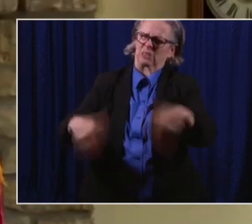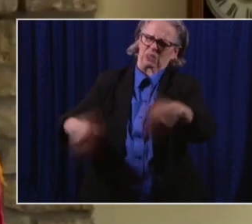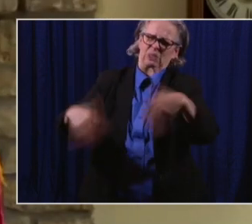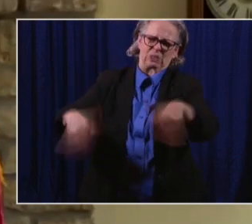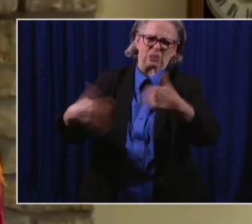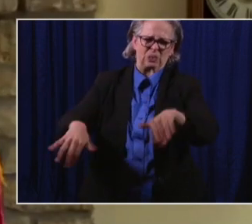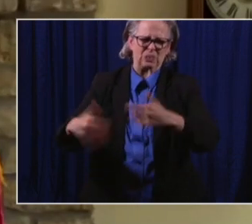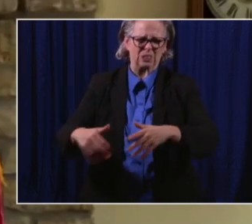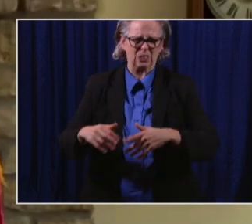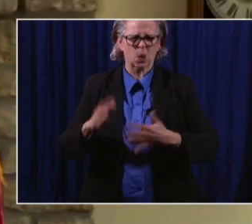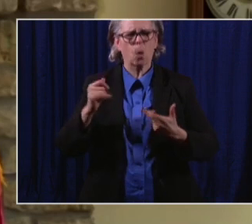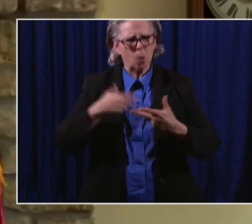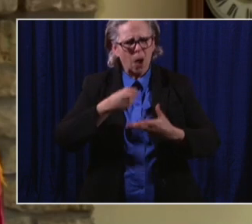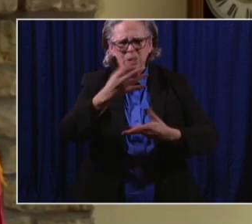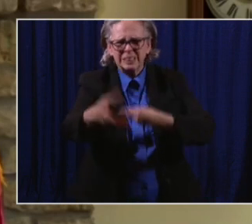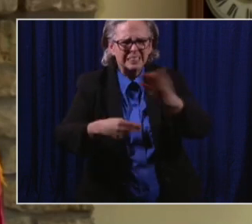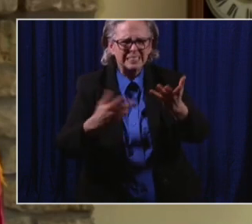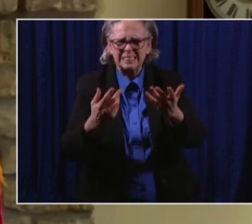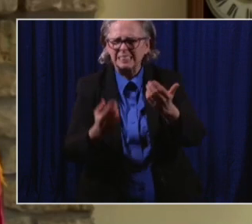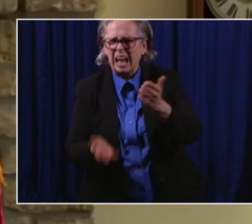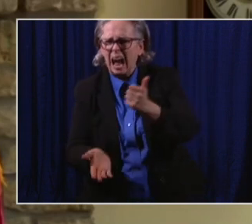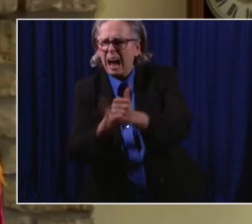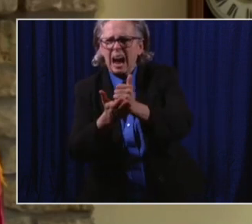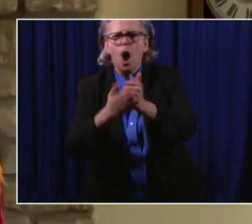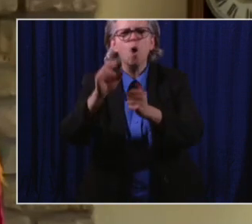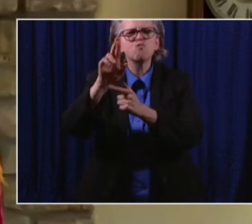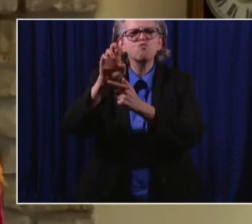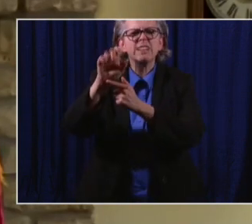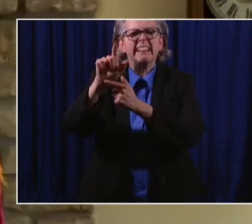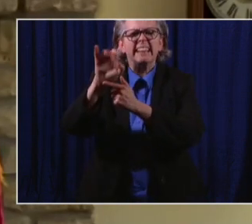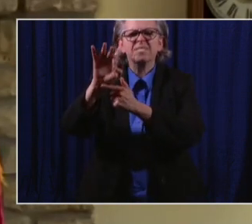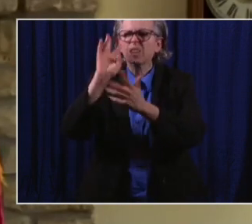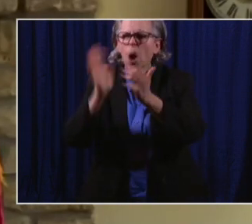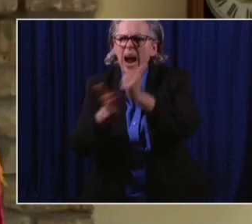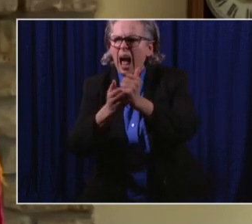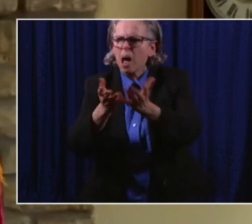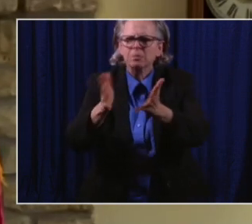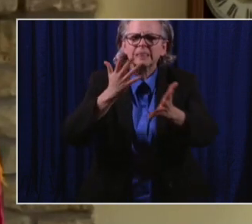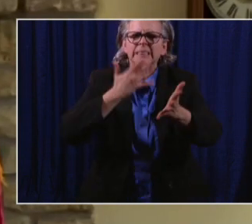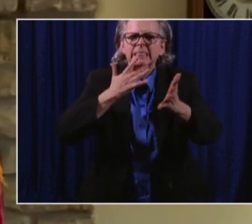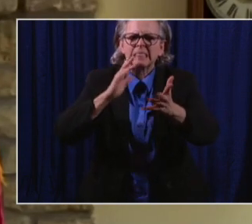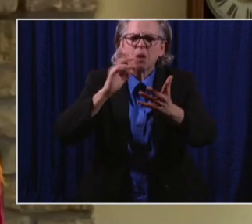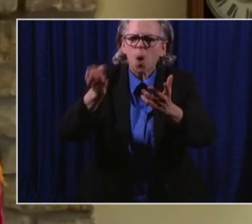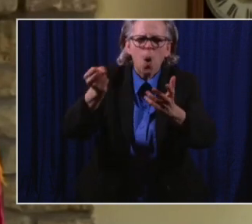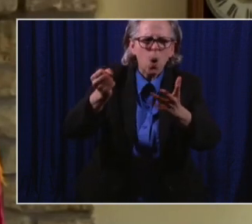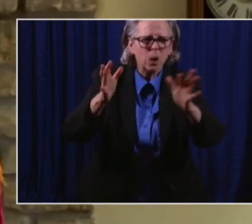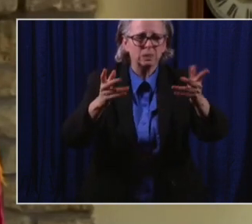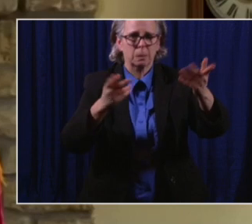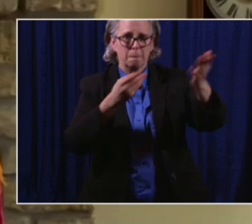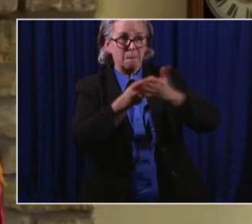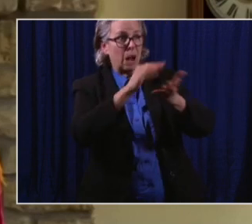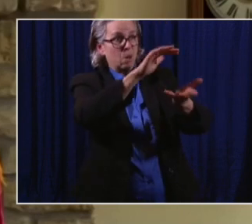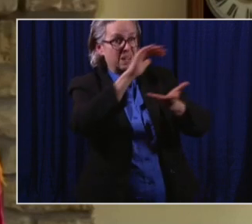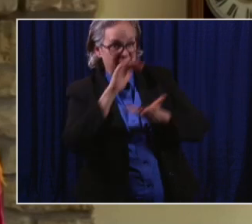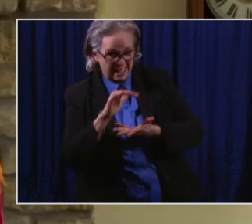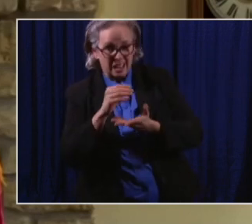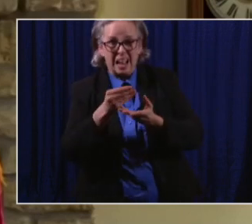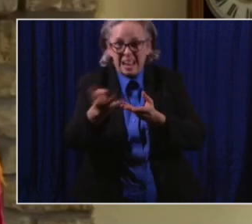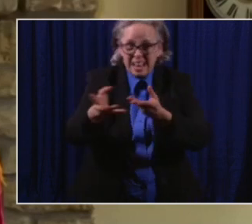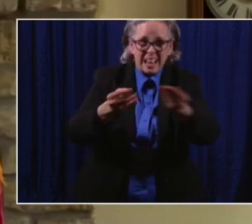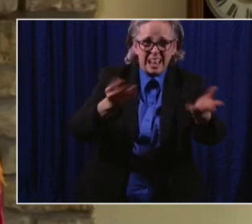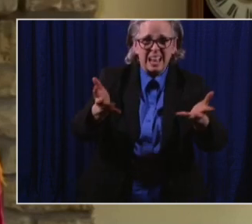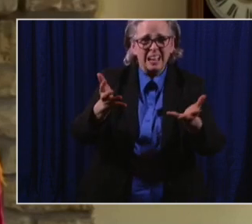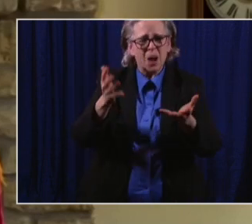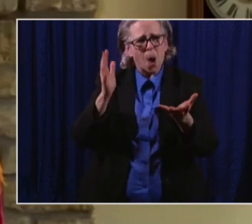relief there. That money will go out also, and it will spread throughout the economy very